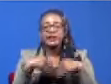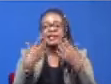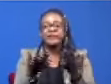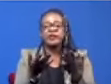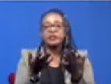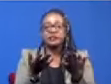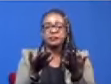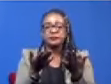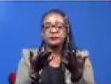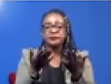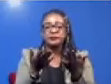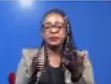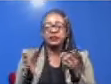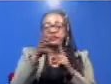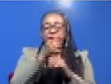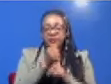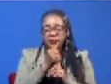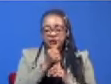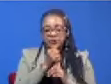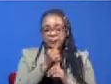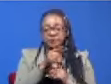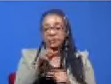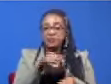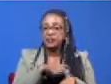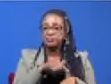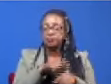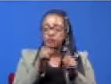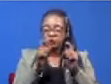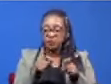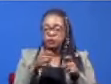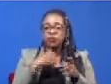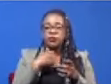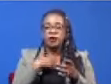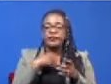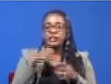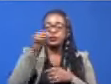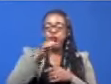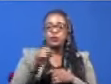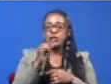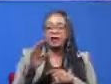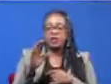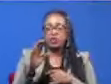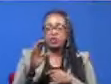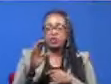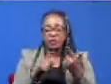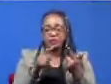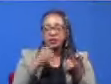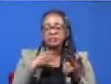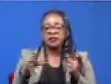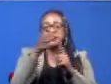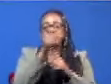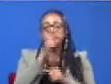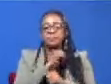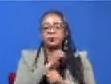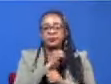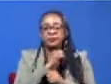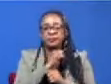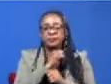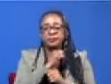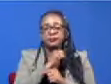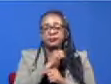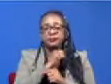delivering results of achievements. At this time, we need to have a scorecard of what has been achieved.